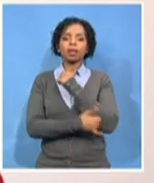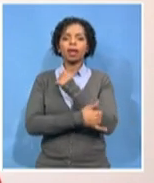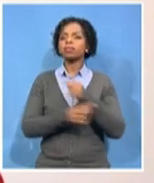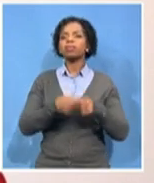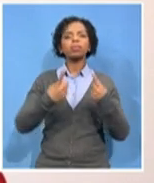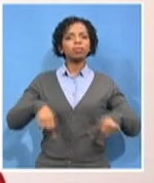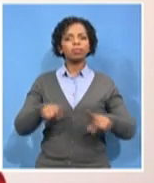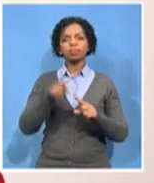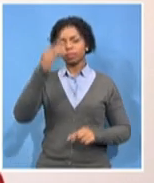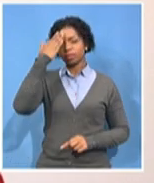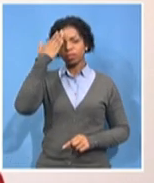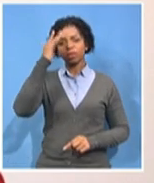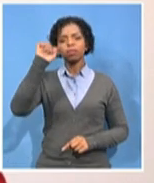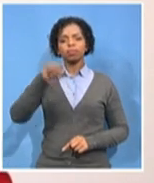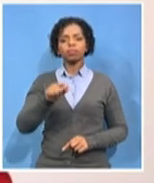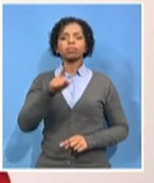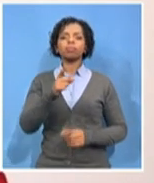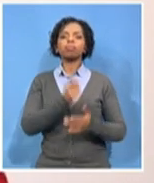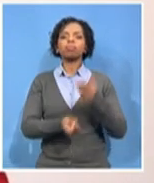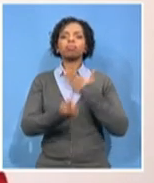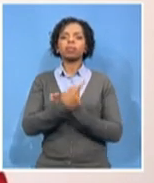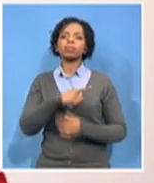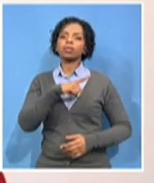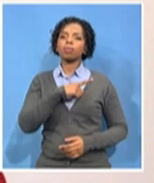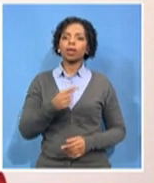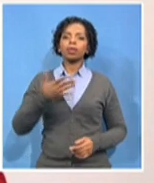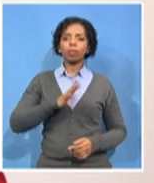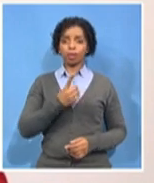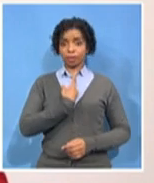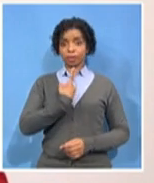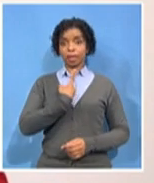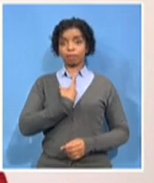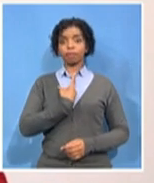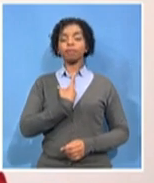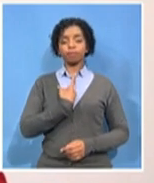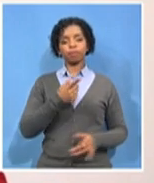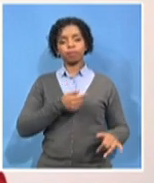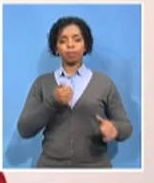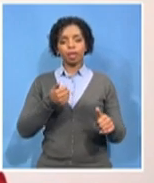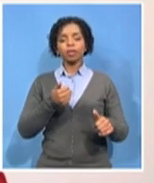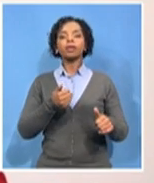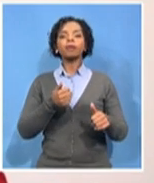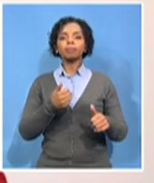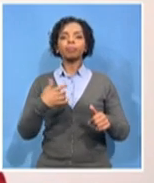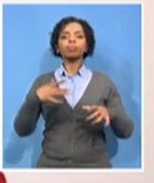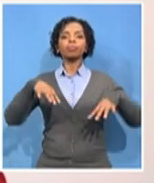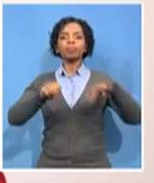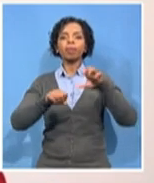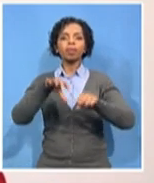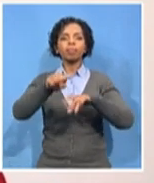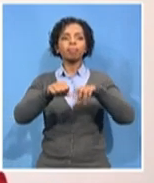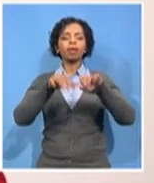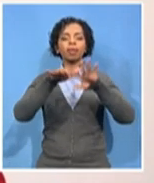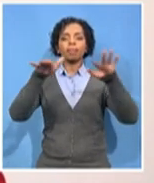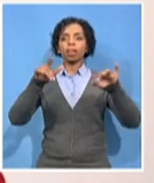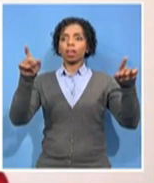to reconstitute itself within the white supremacist constituency in this country, which has currently been overtaken by the likes of FF Plus